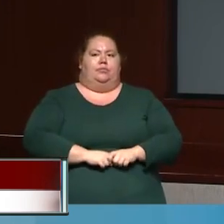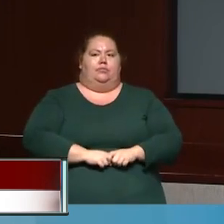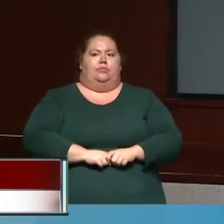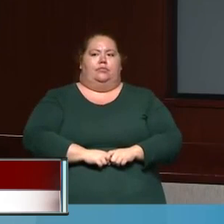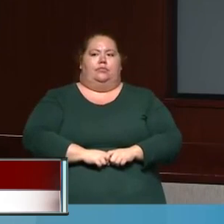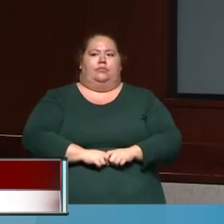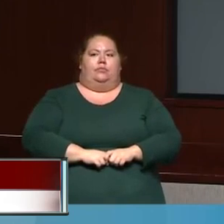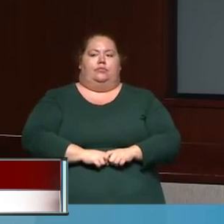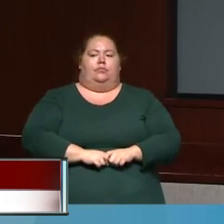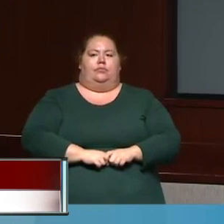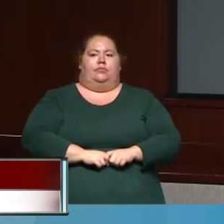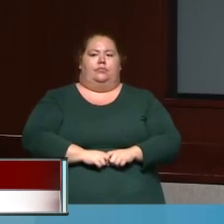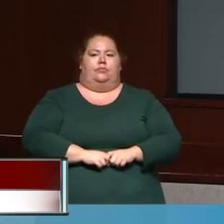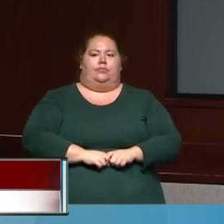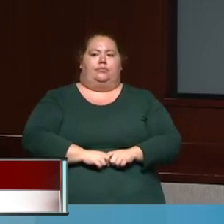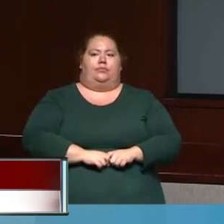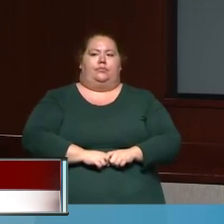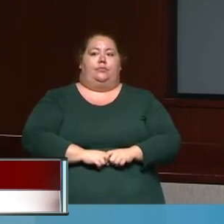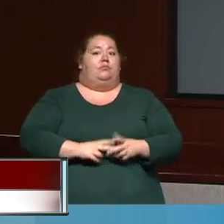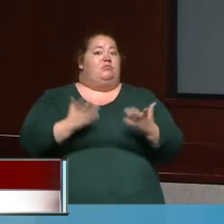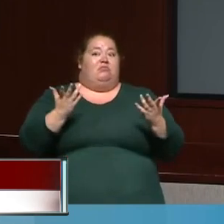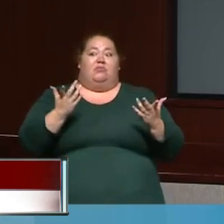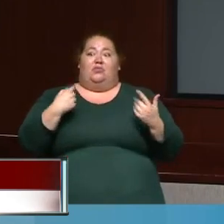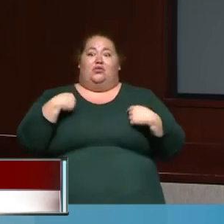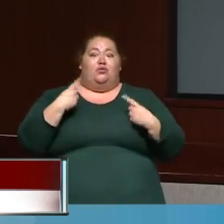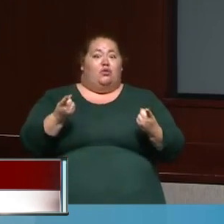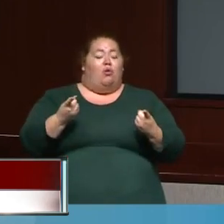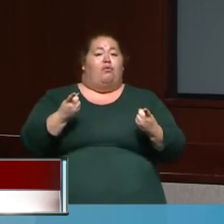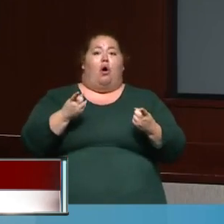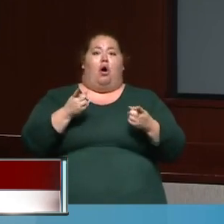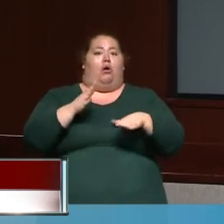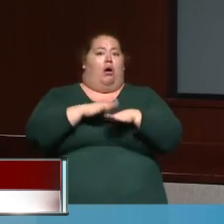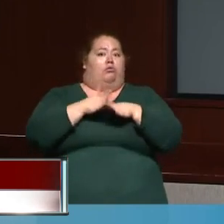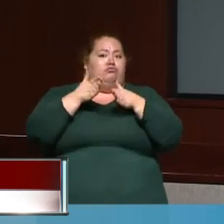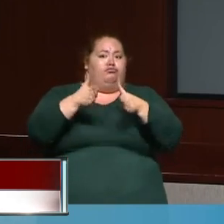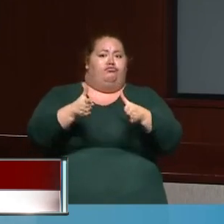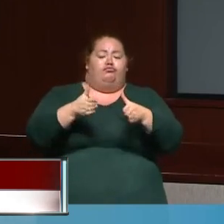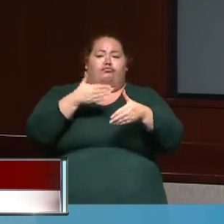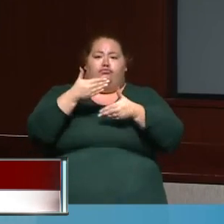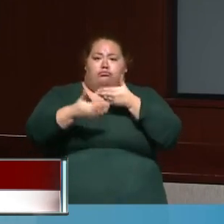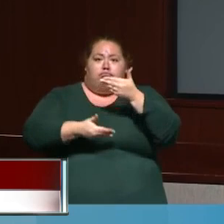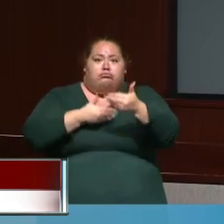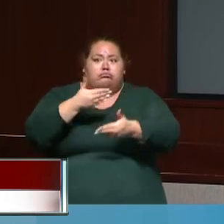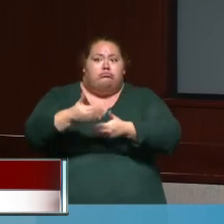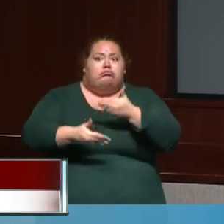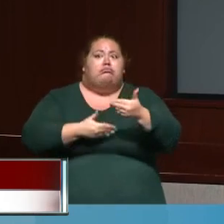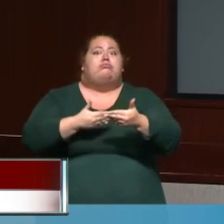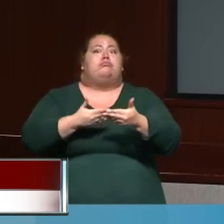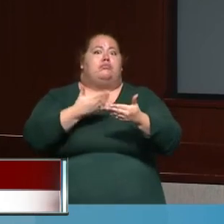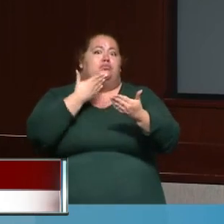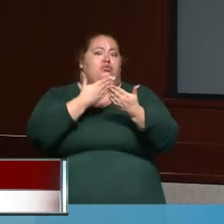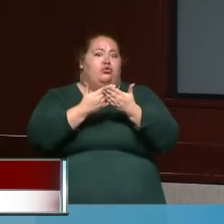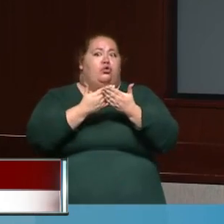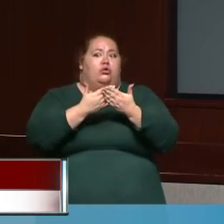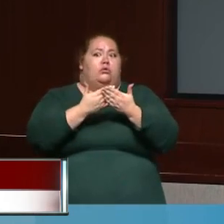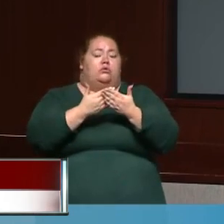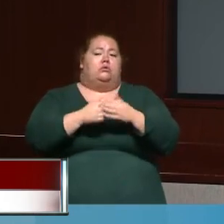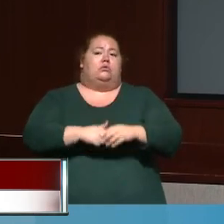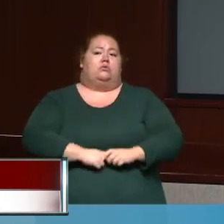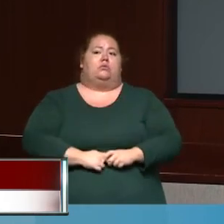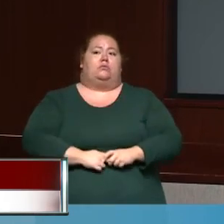encouraged that we seem to be moving in that direction to get our kids back into school. Our goal